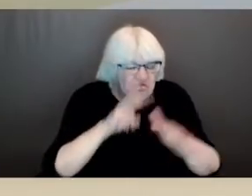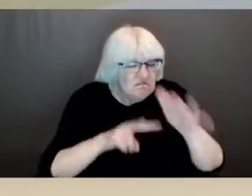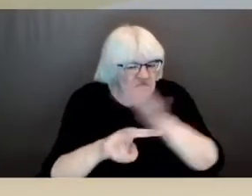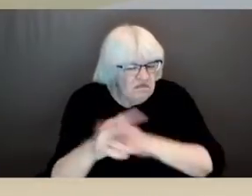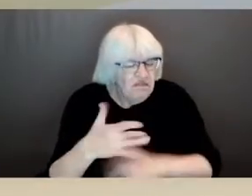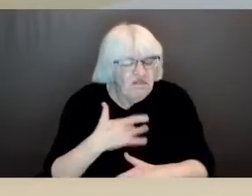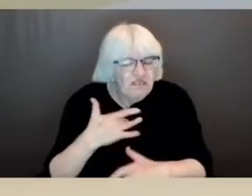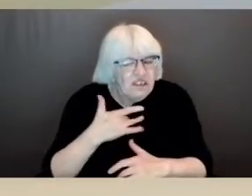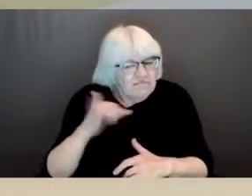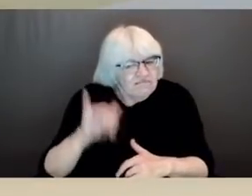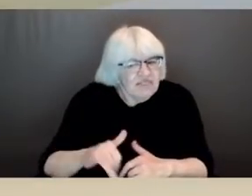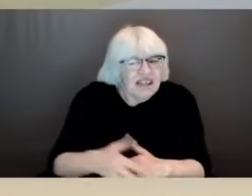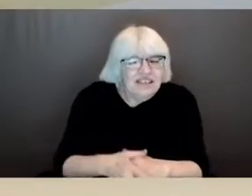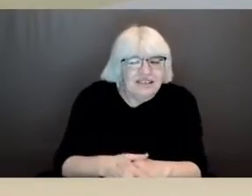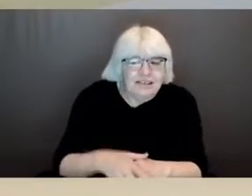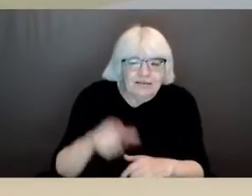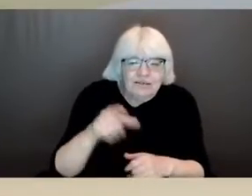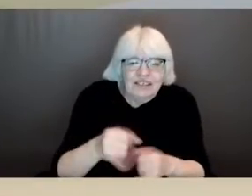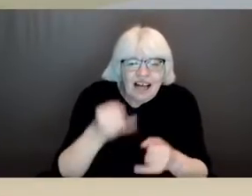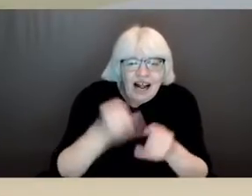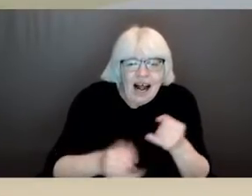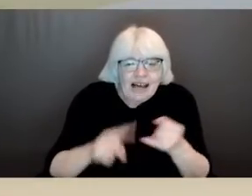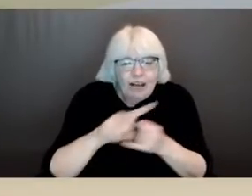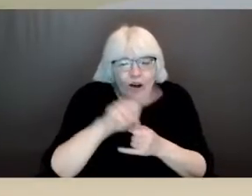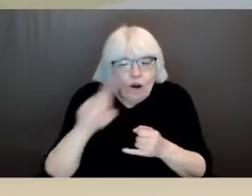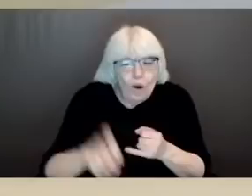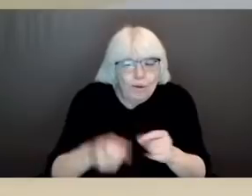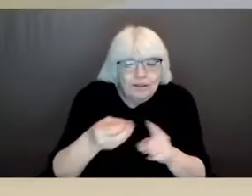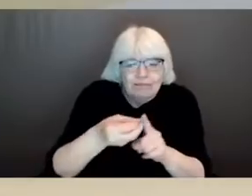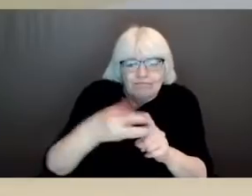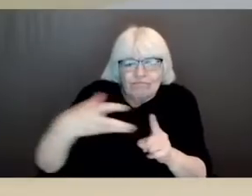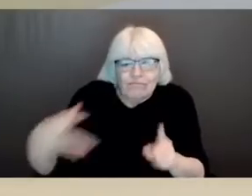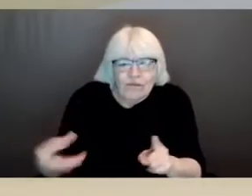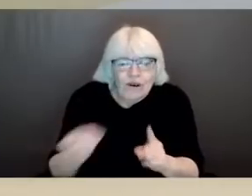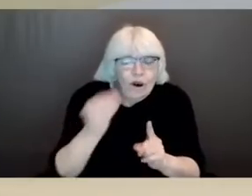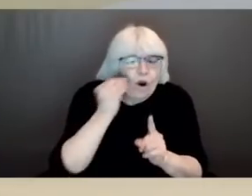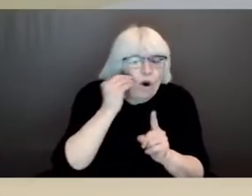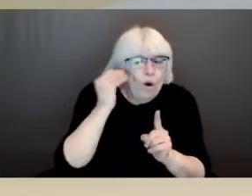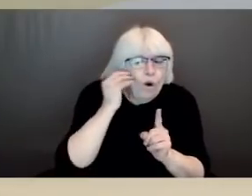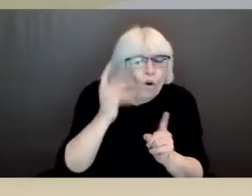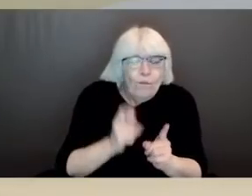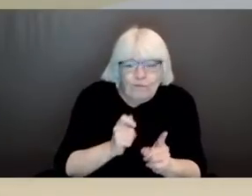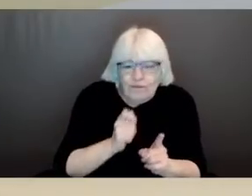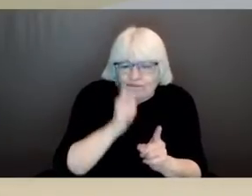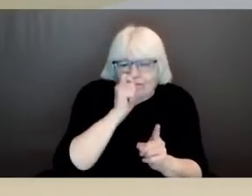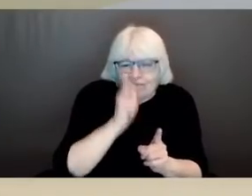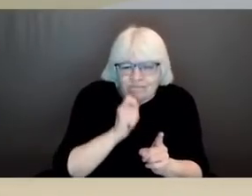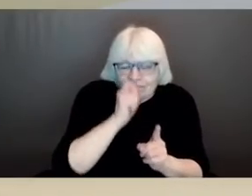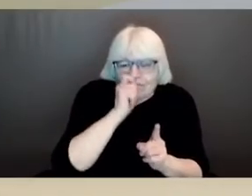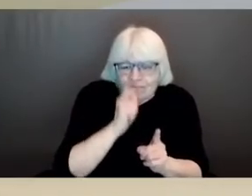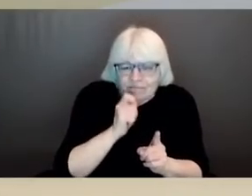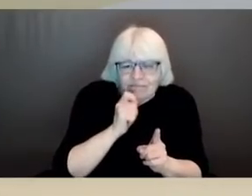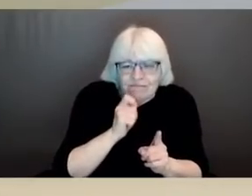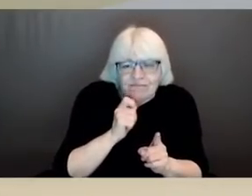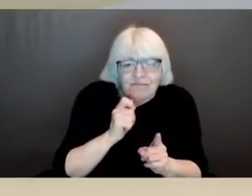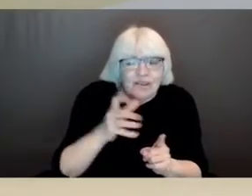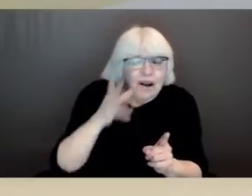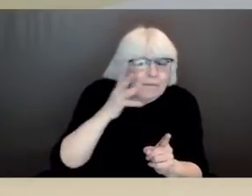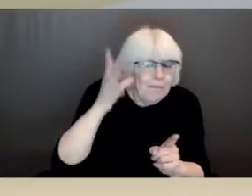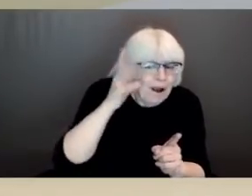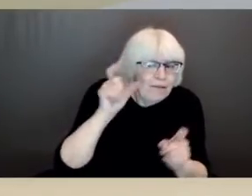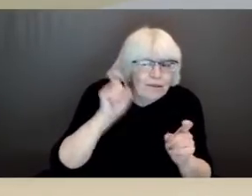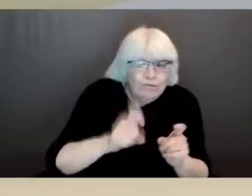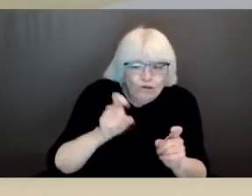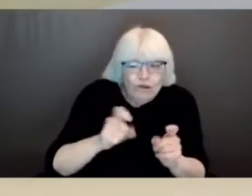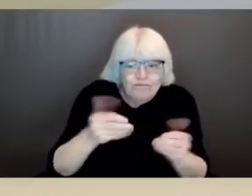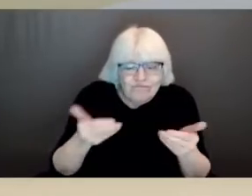little bit more about those at-home test kits and the circumstances where parents should use them? You know, if you, on Monday, you've got